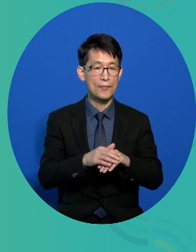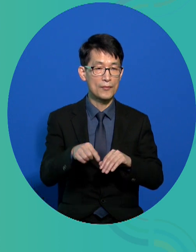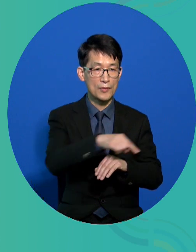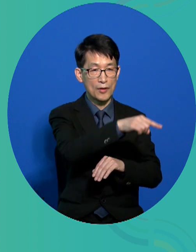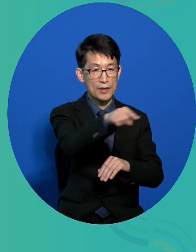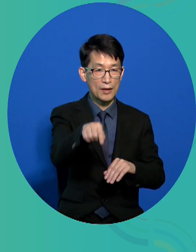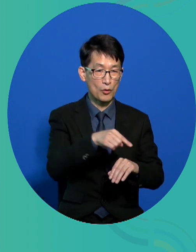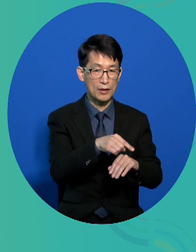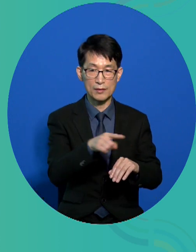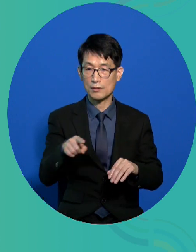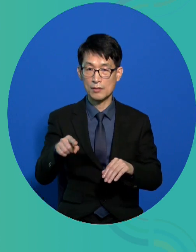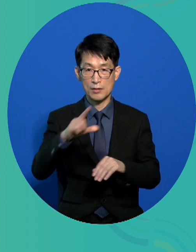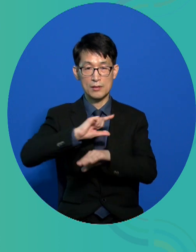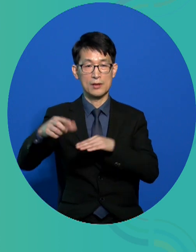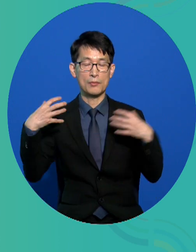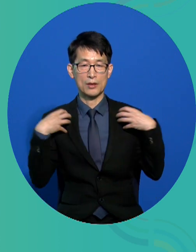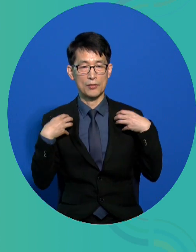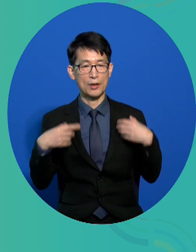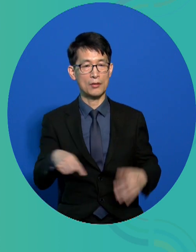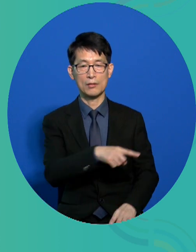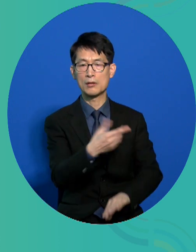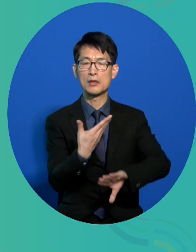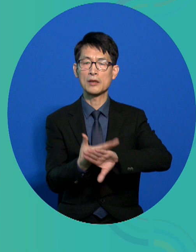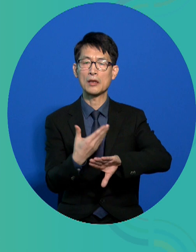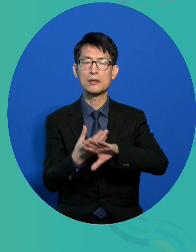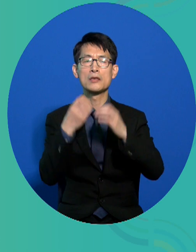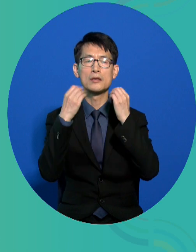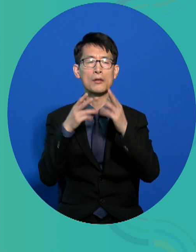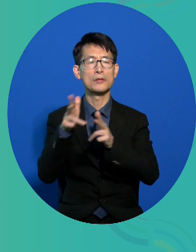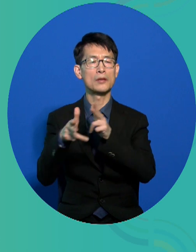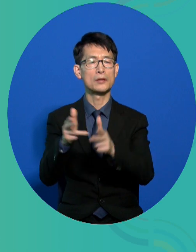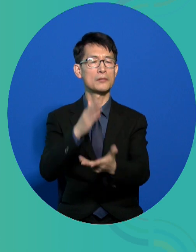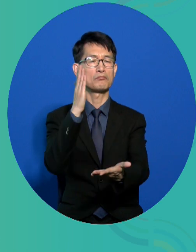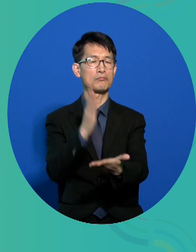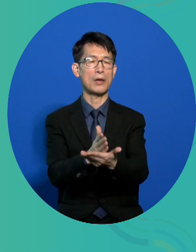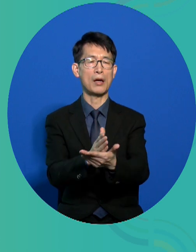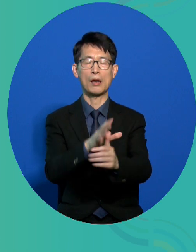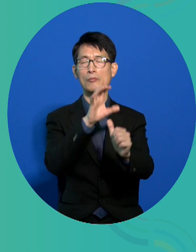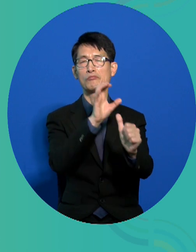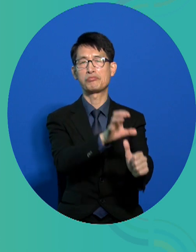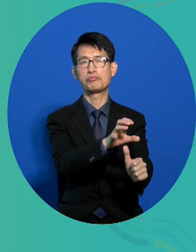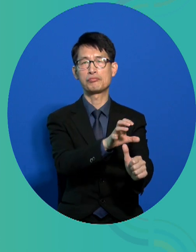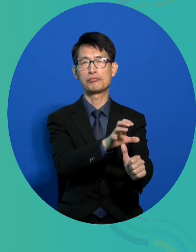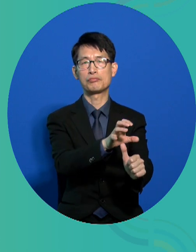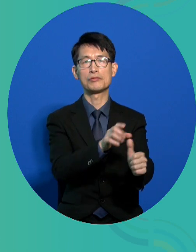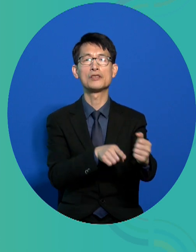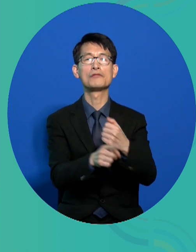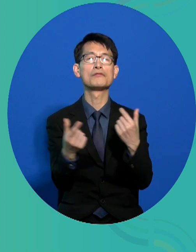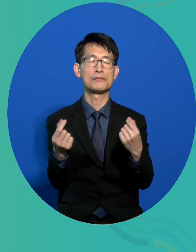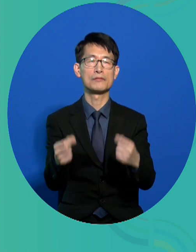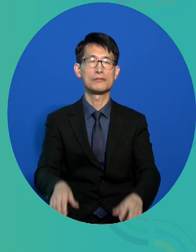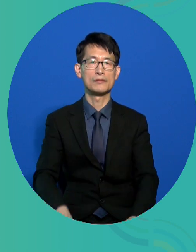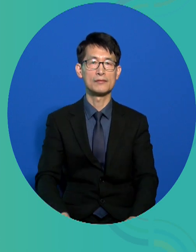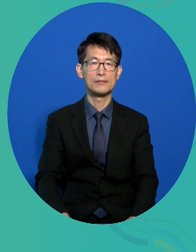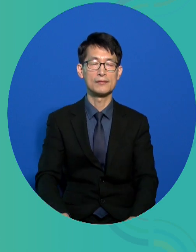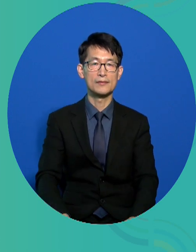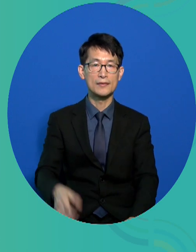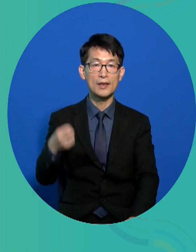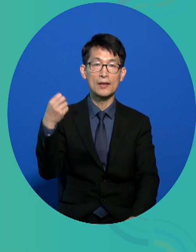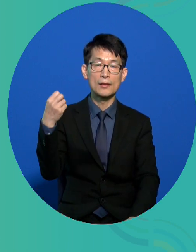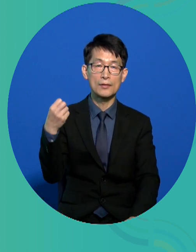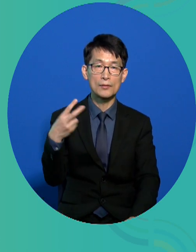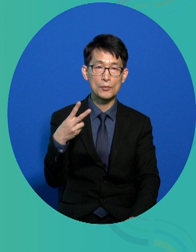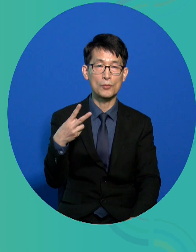government, which blocked the entry of newcomers into this area. And fourthly,